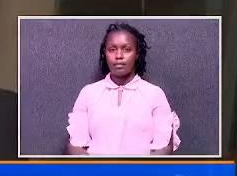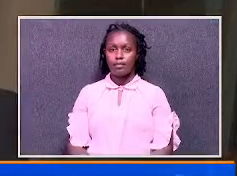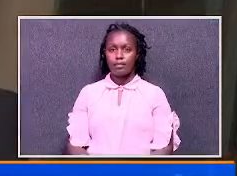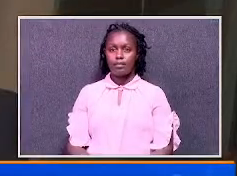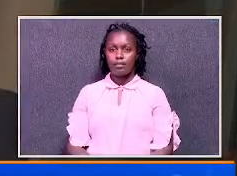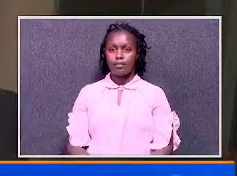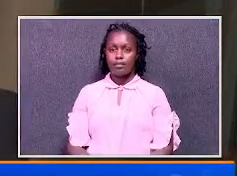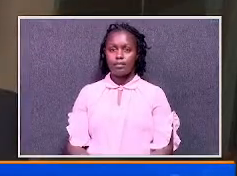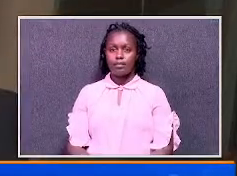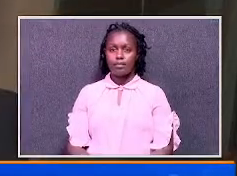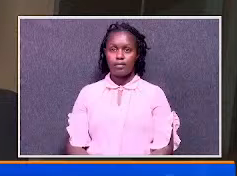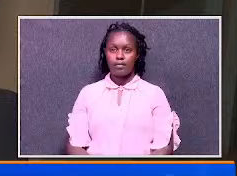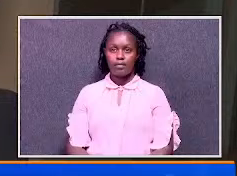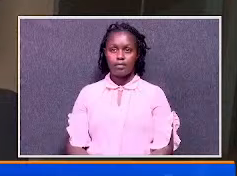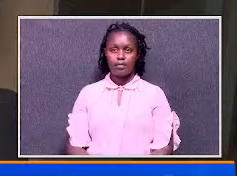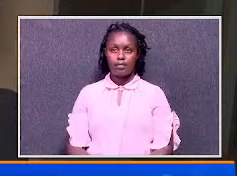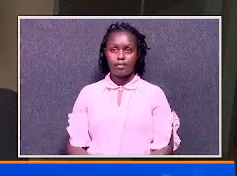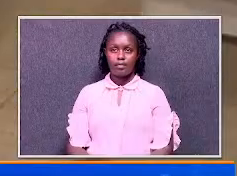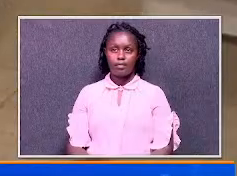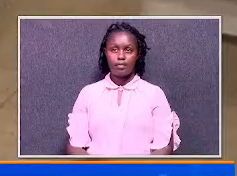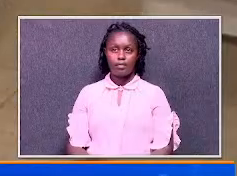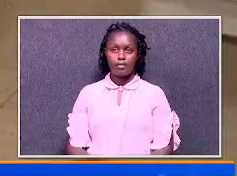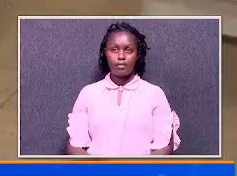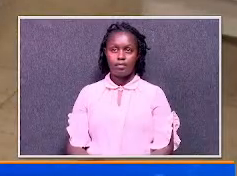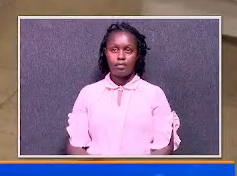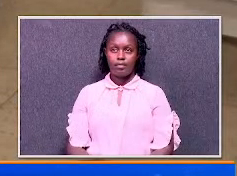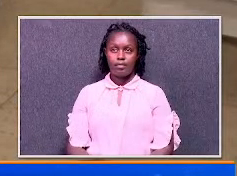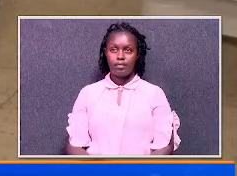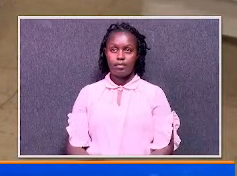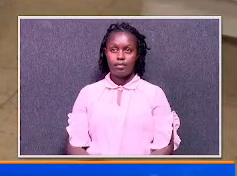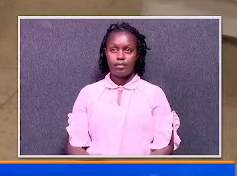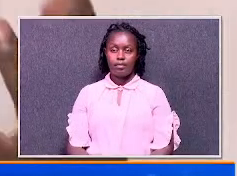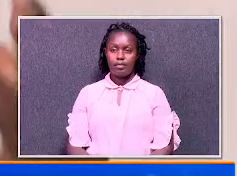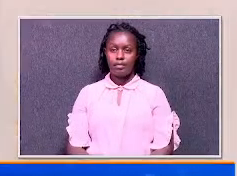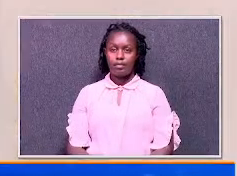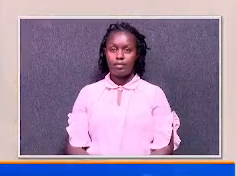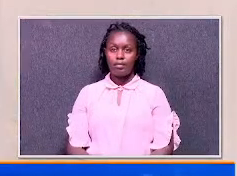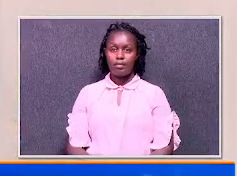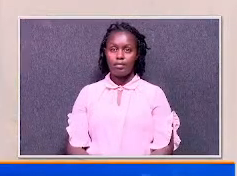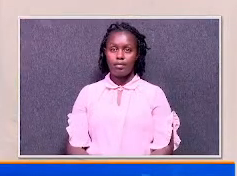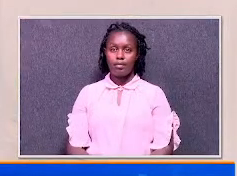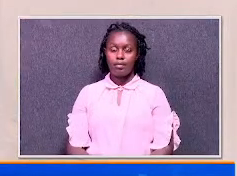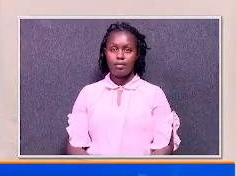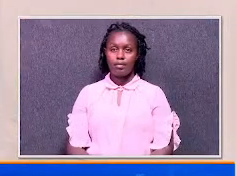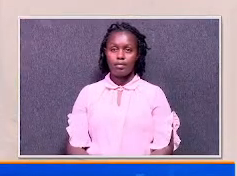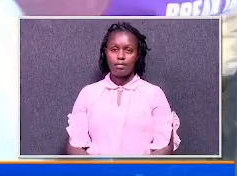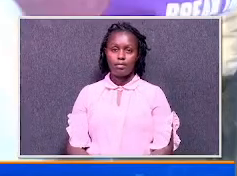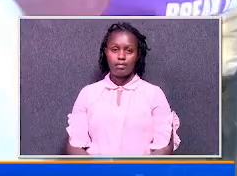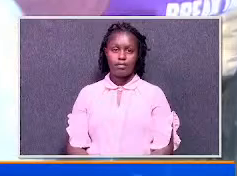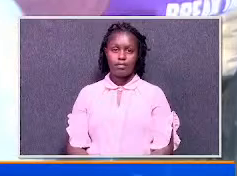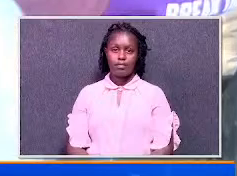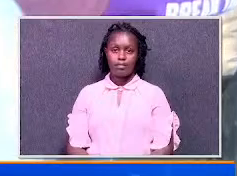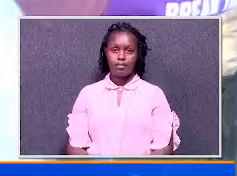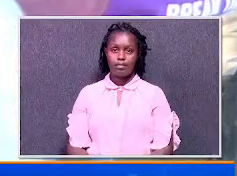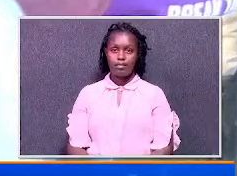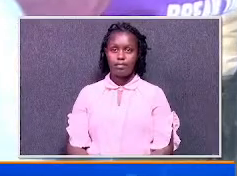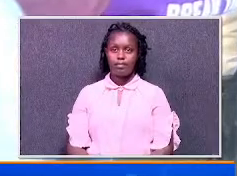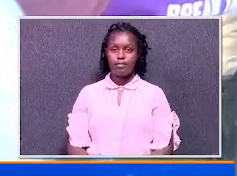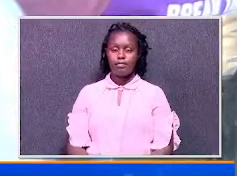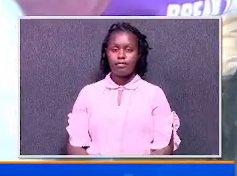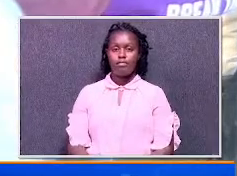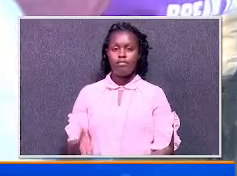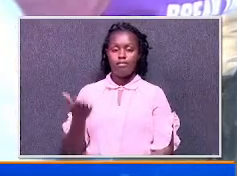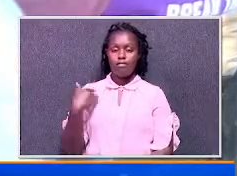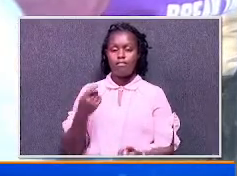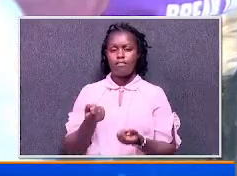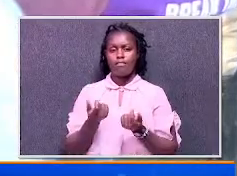And we can see from our statistics, we have moved from the low numbers to high numbers. For the last few months,